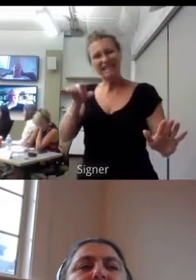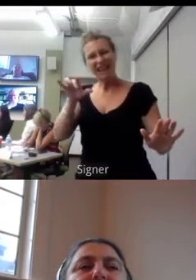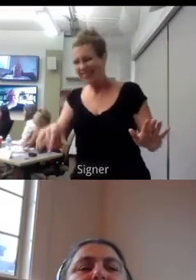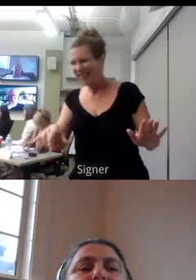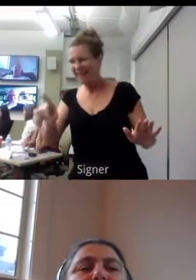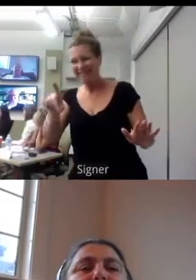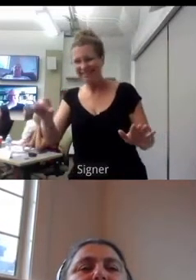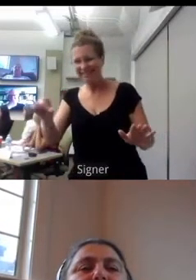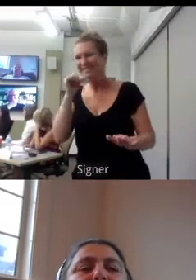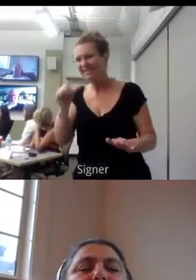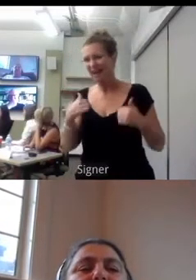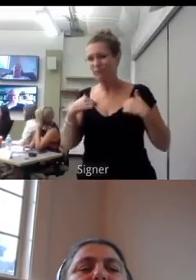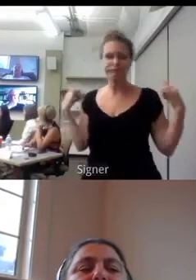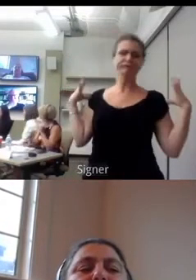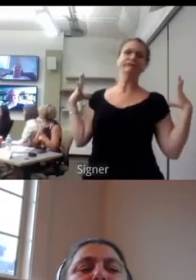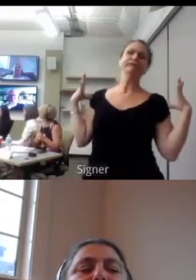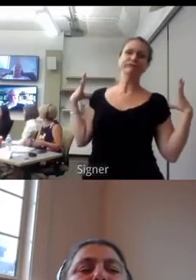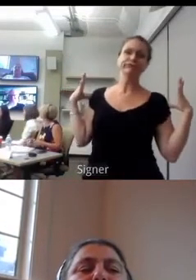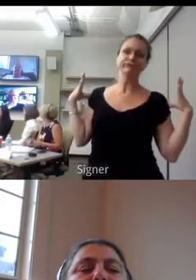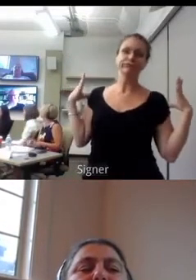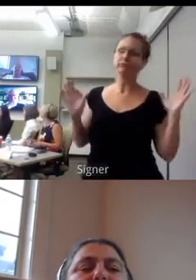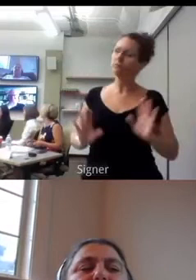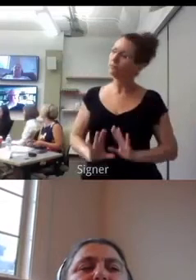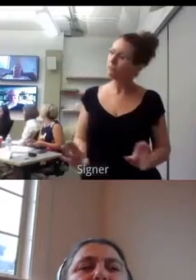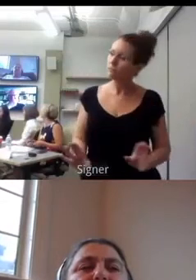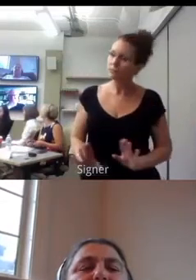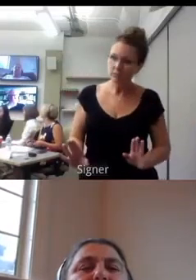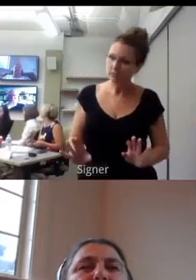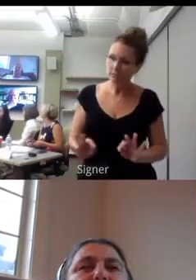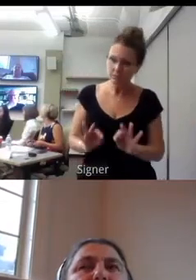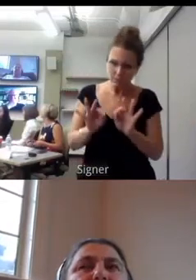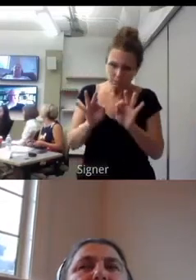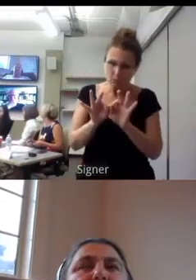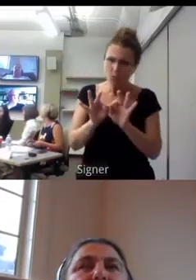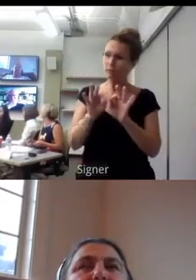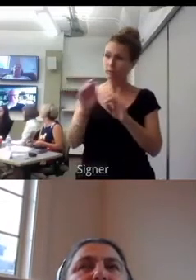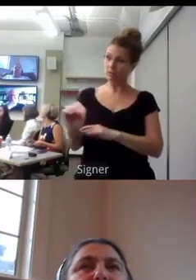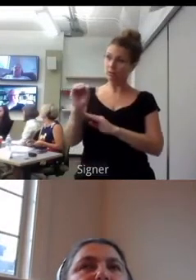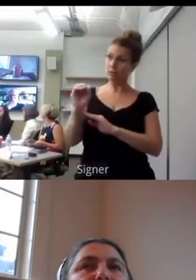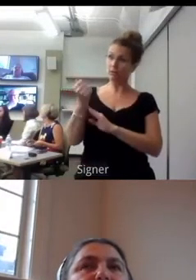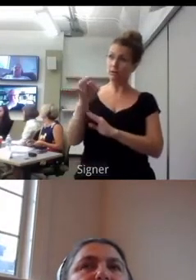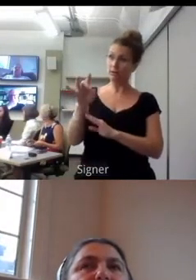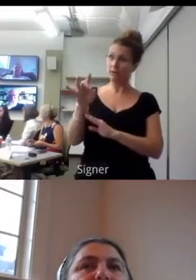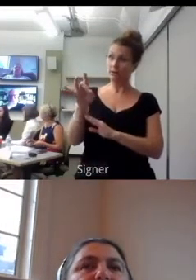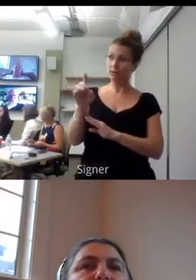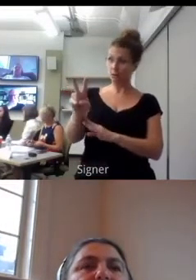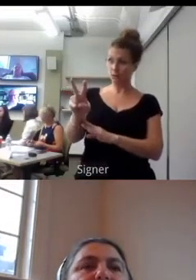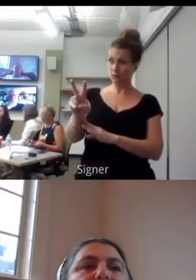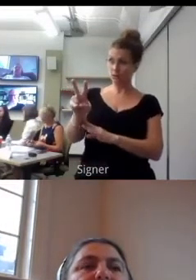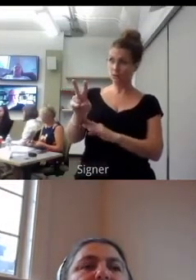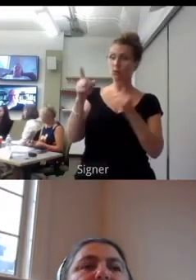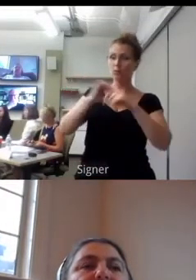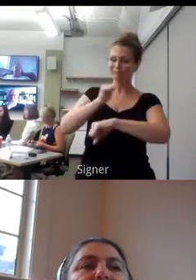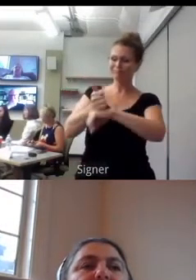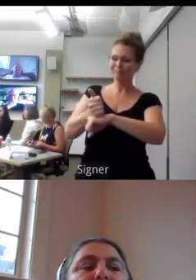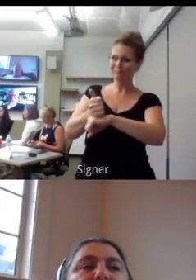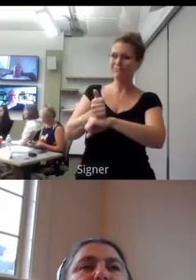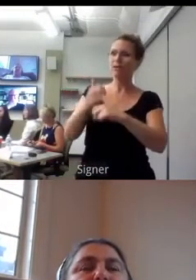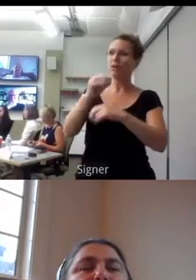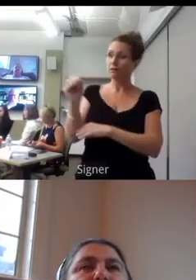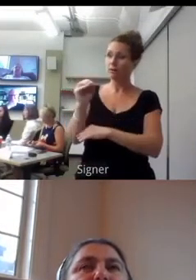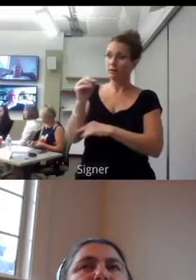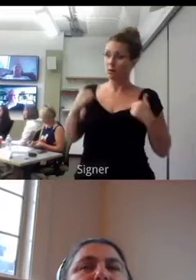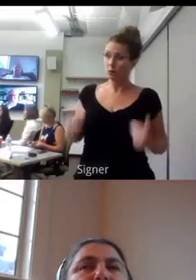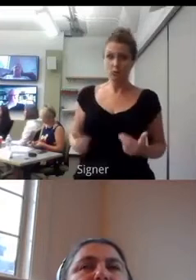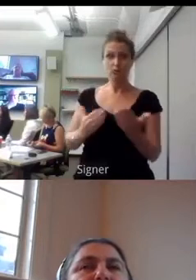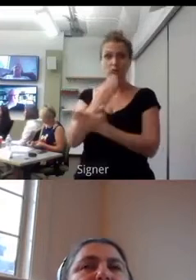anything. To that end, in Ontario in 1982, when it enacted the Ontario Human Rights Code, and